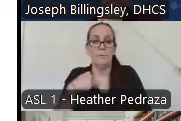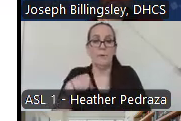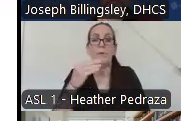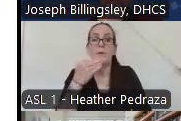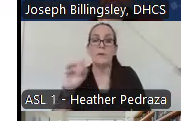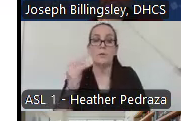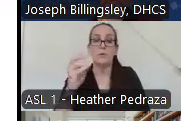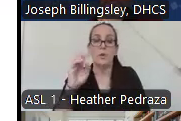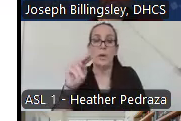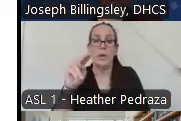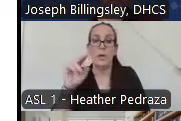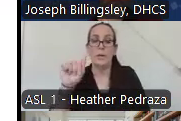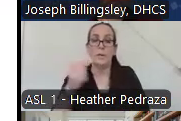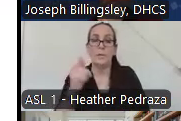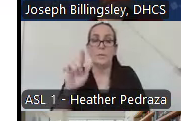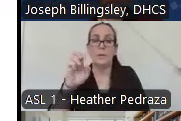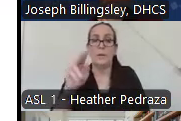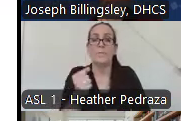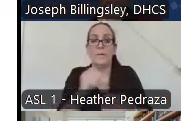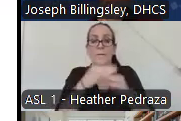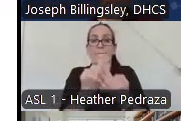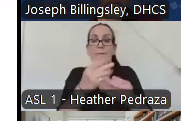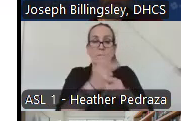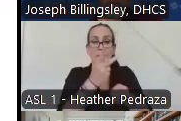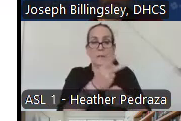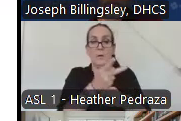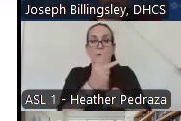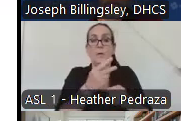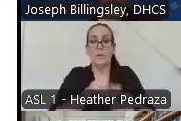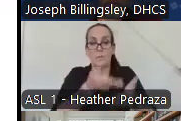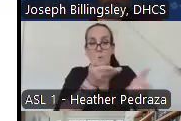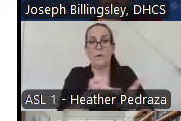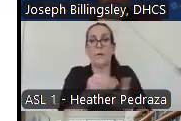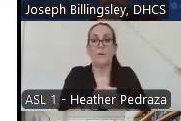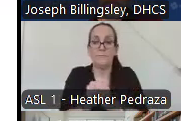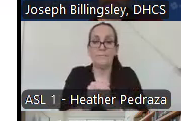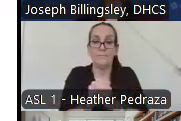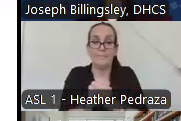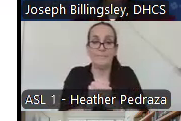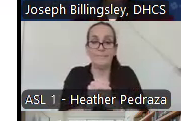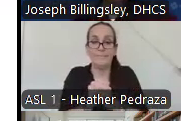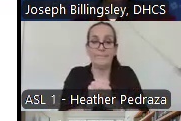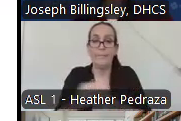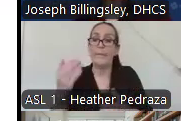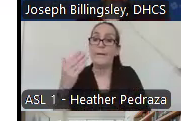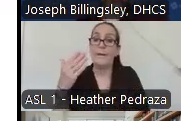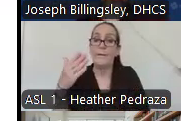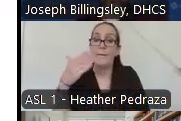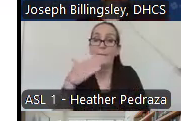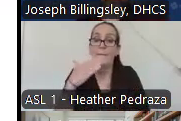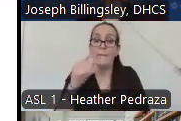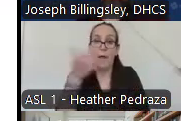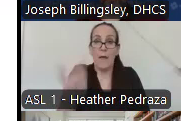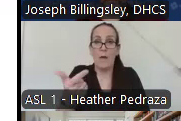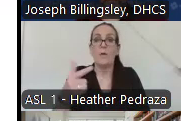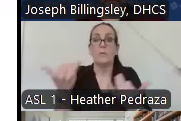And I'm going to go on mute and turn it over to Sylvia. Thank you, Hagar, and thank you to DHCS